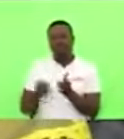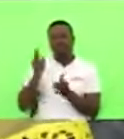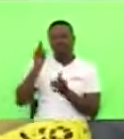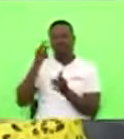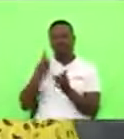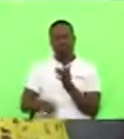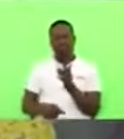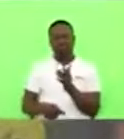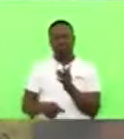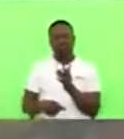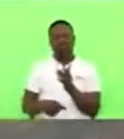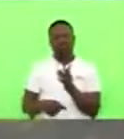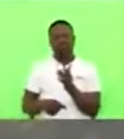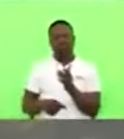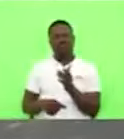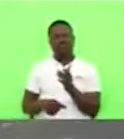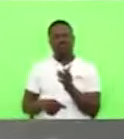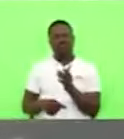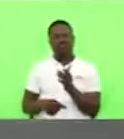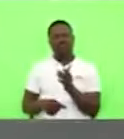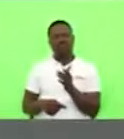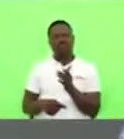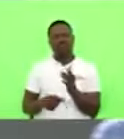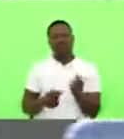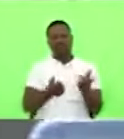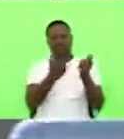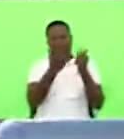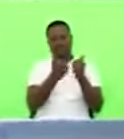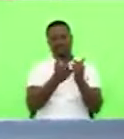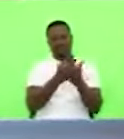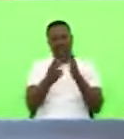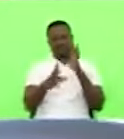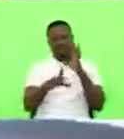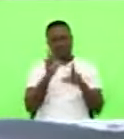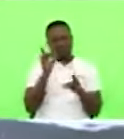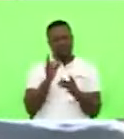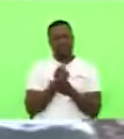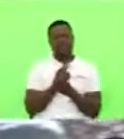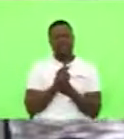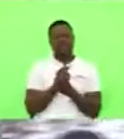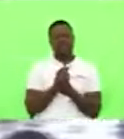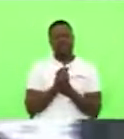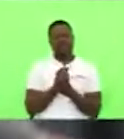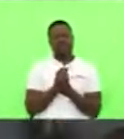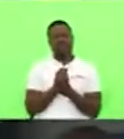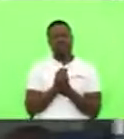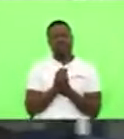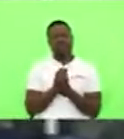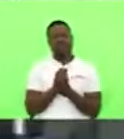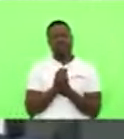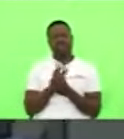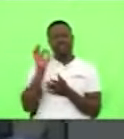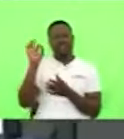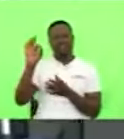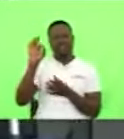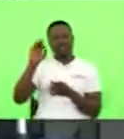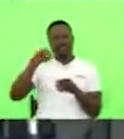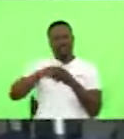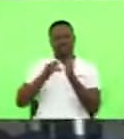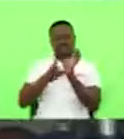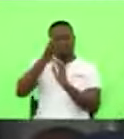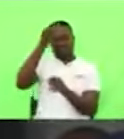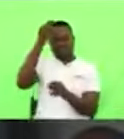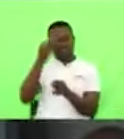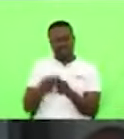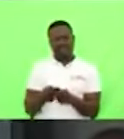Number one, the coming of the Holy Spirit. Number two, the preaching in the name of